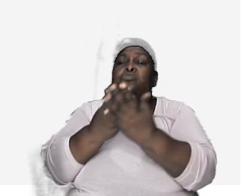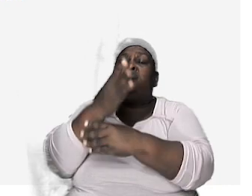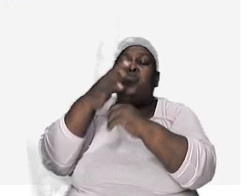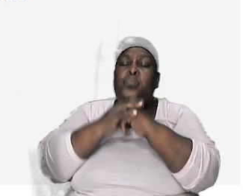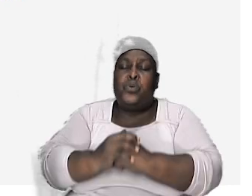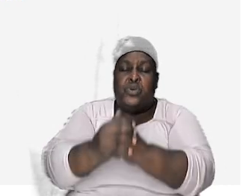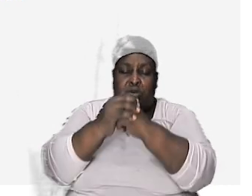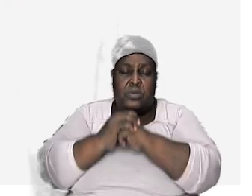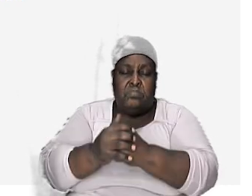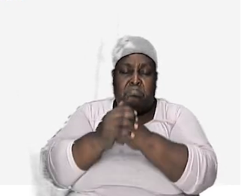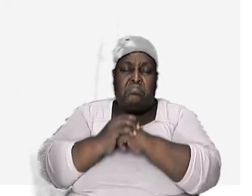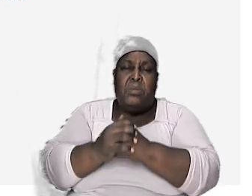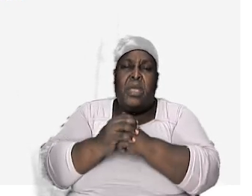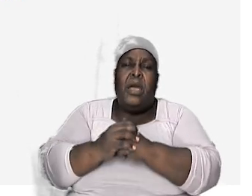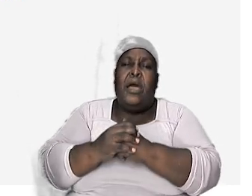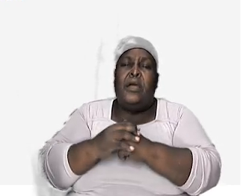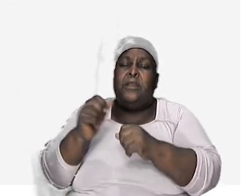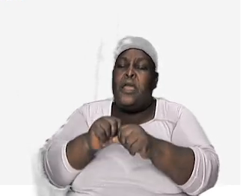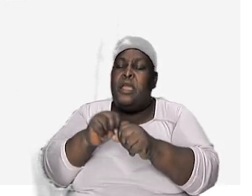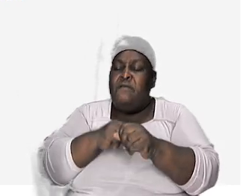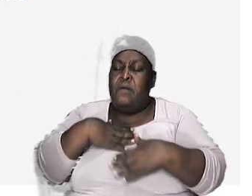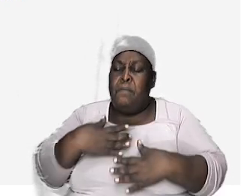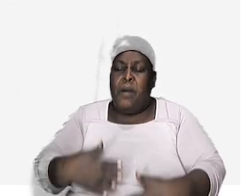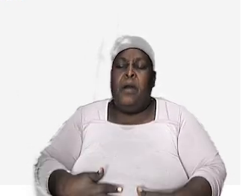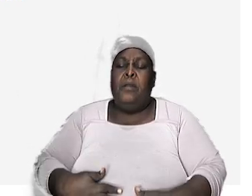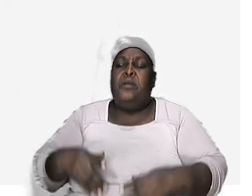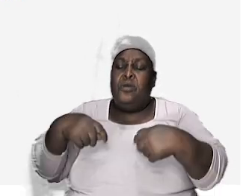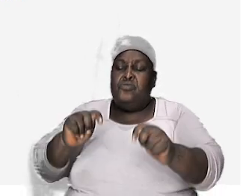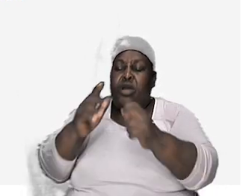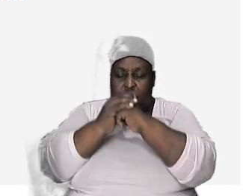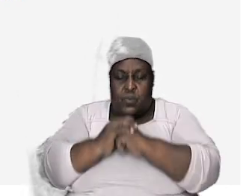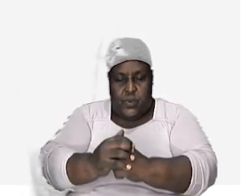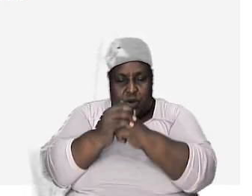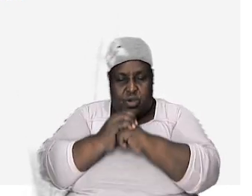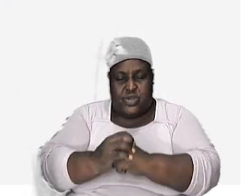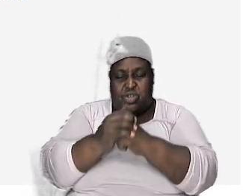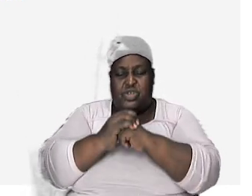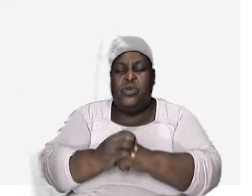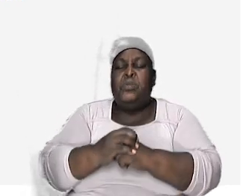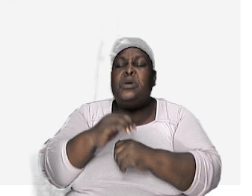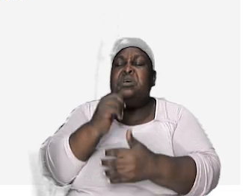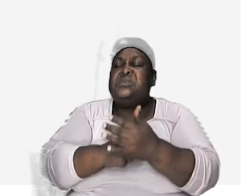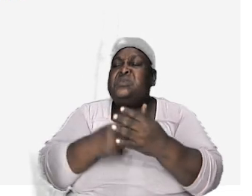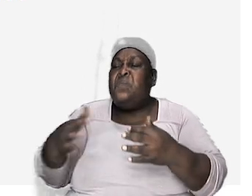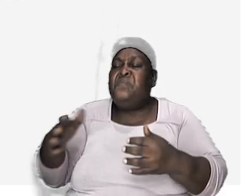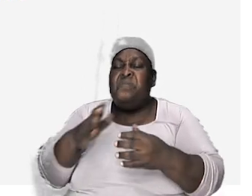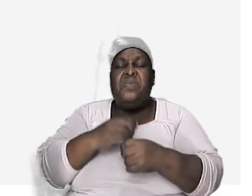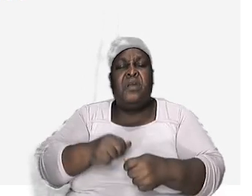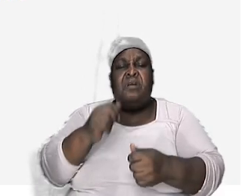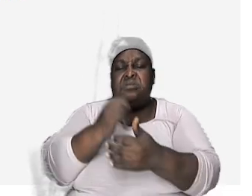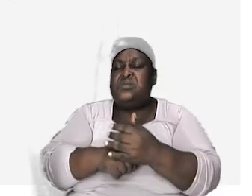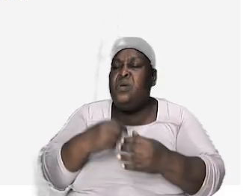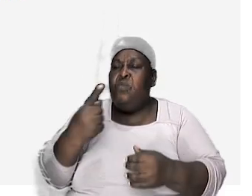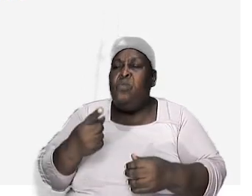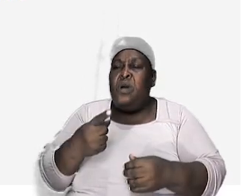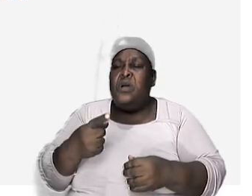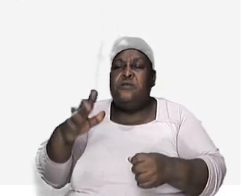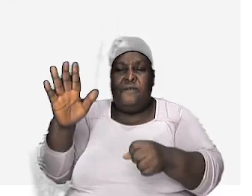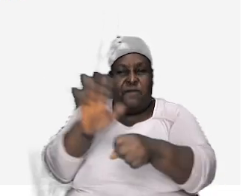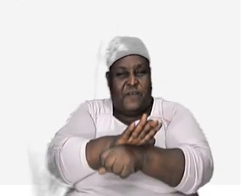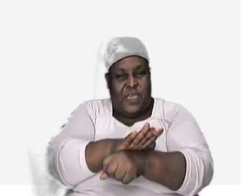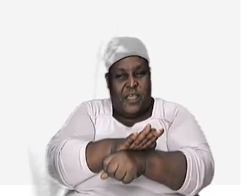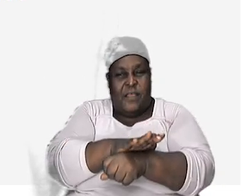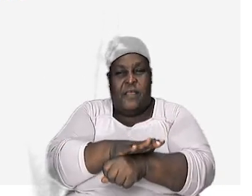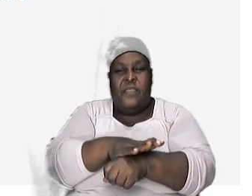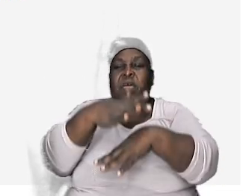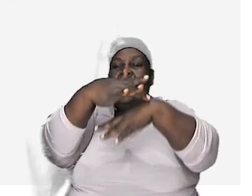to fill that gap. In a similar way, we're going to realize that this woman was doing some things that she thought would have filled